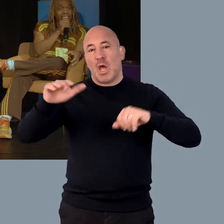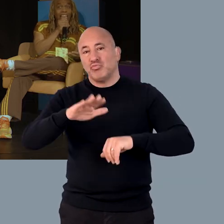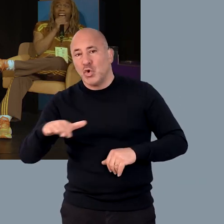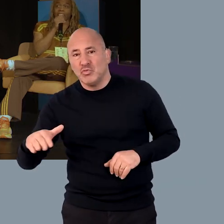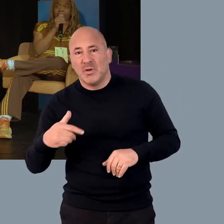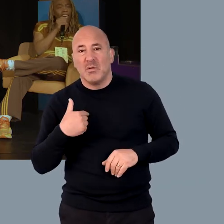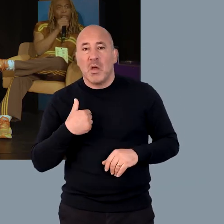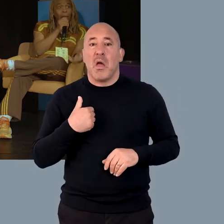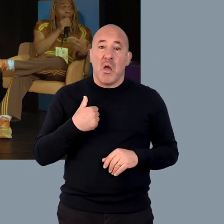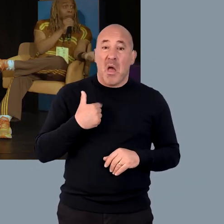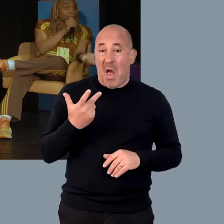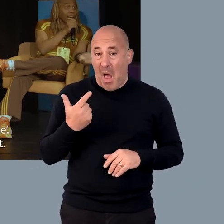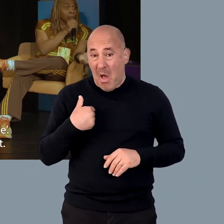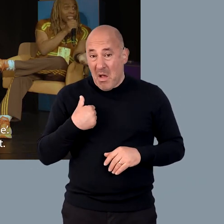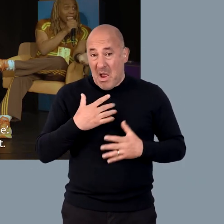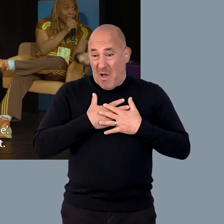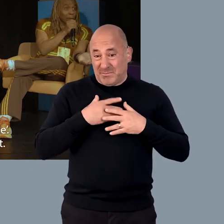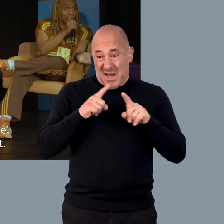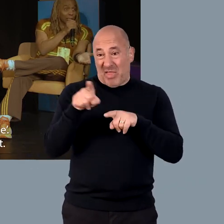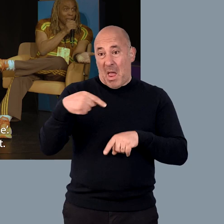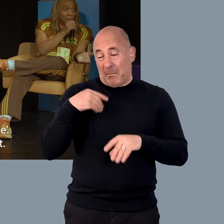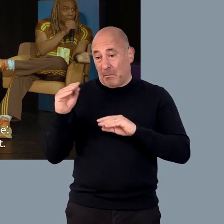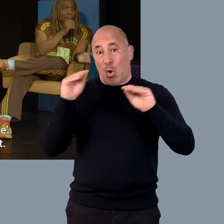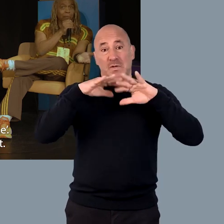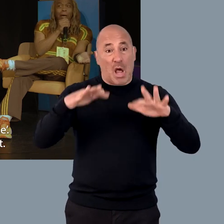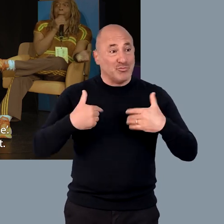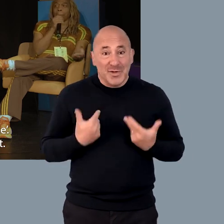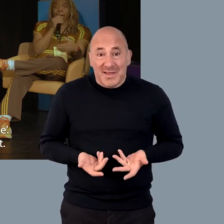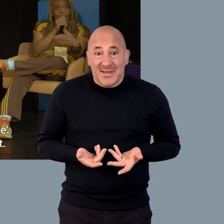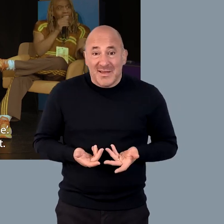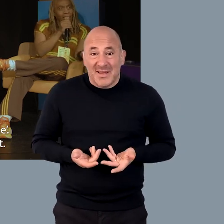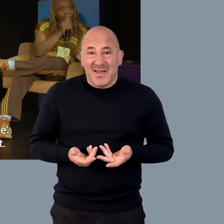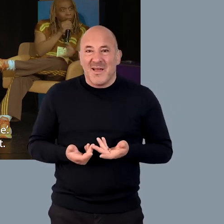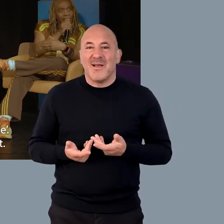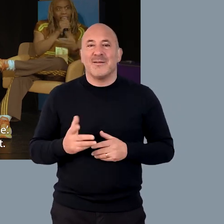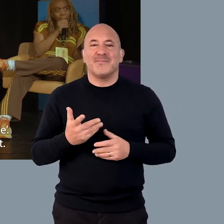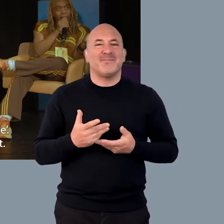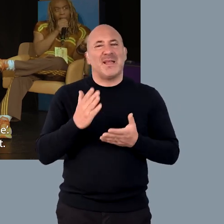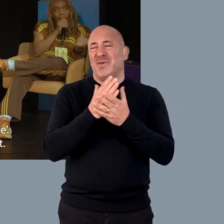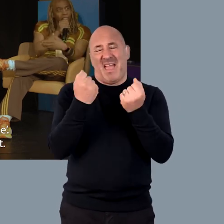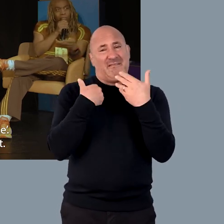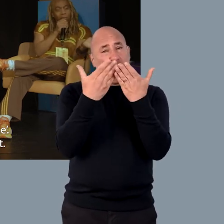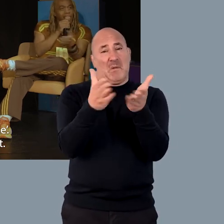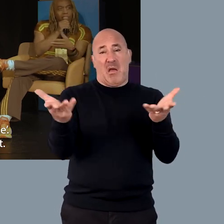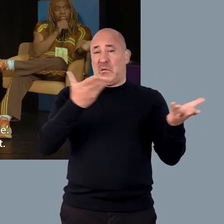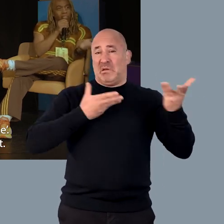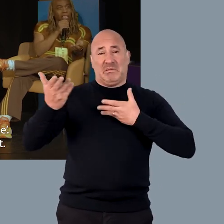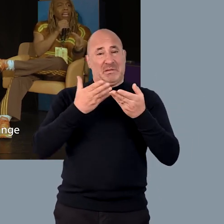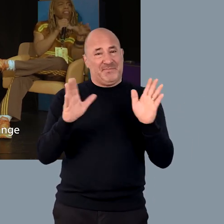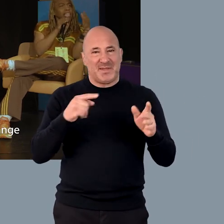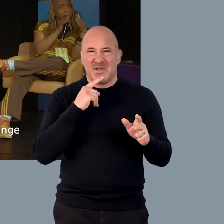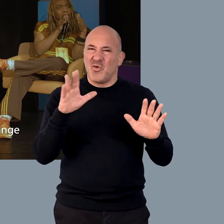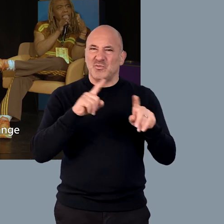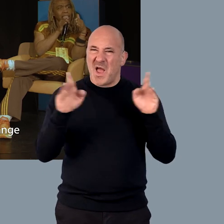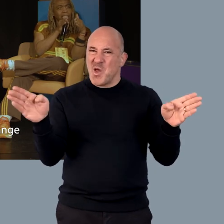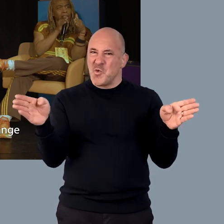with their kids and i'm like oh well i would i would actually love one of those people but i get i really get the big huge range of